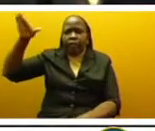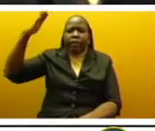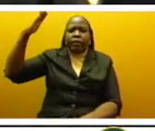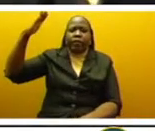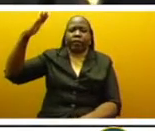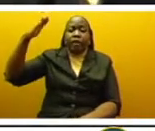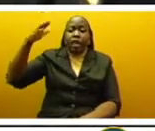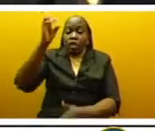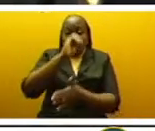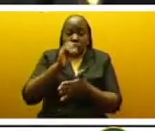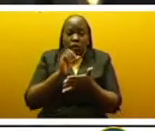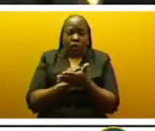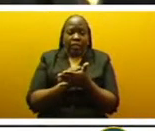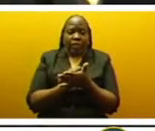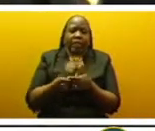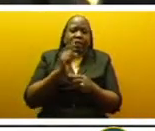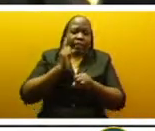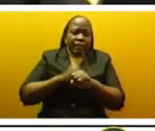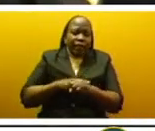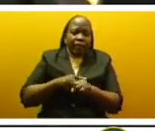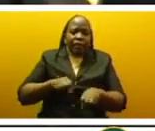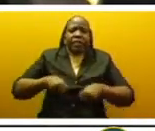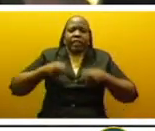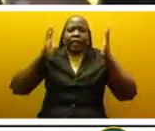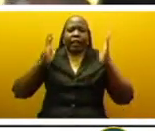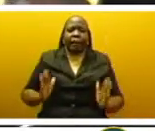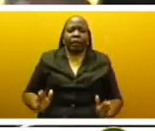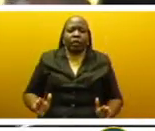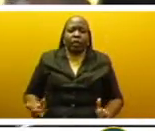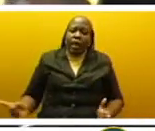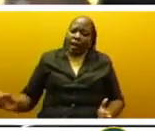So that where the chairperson comes before you